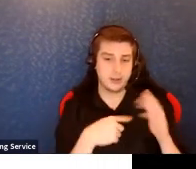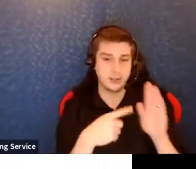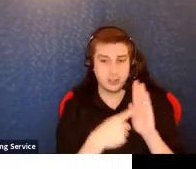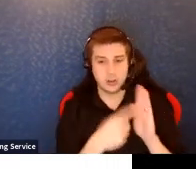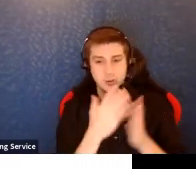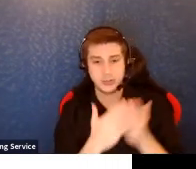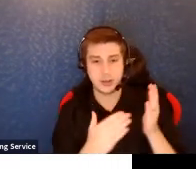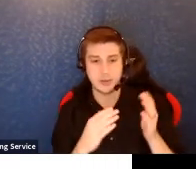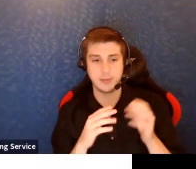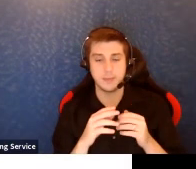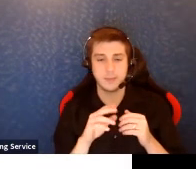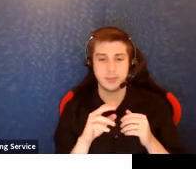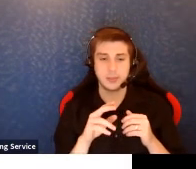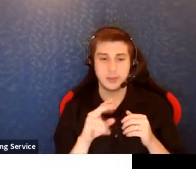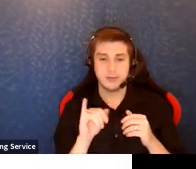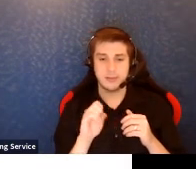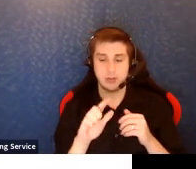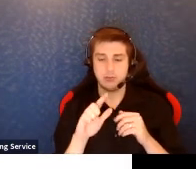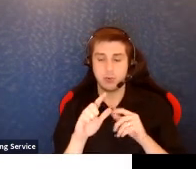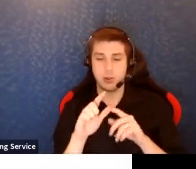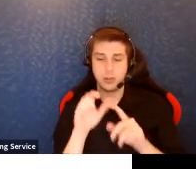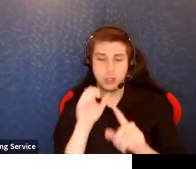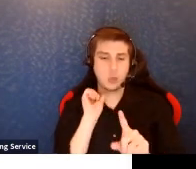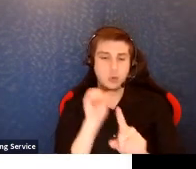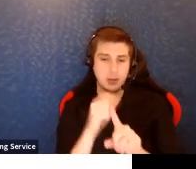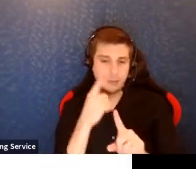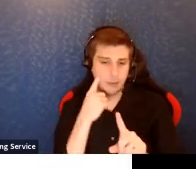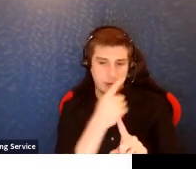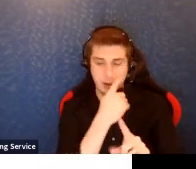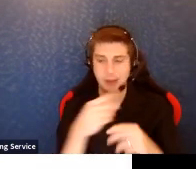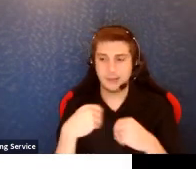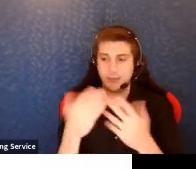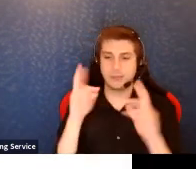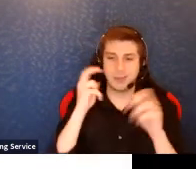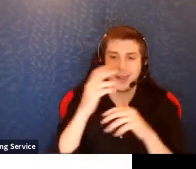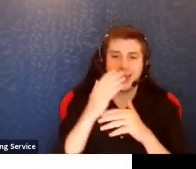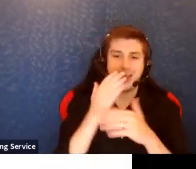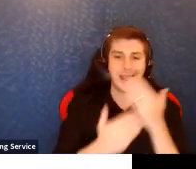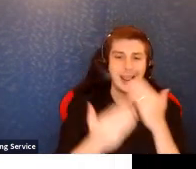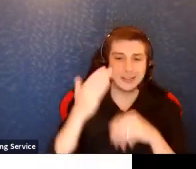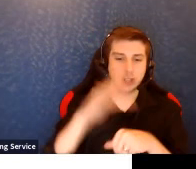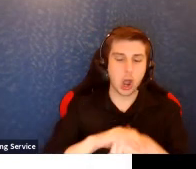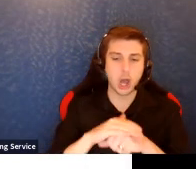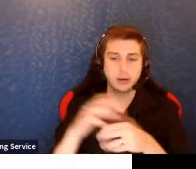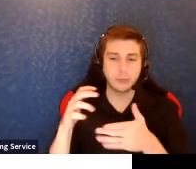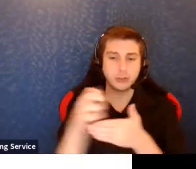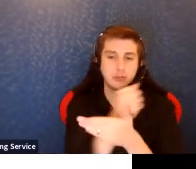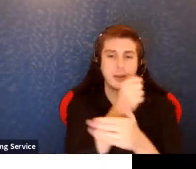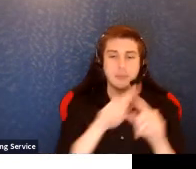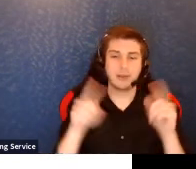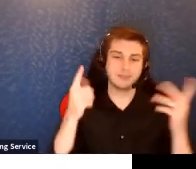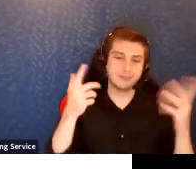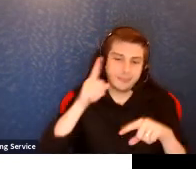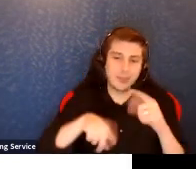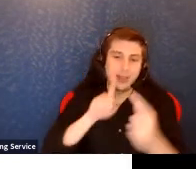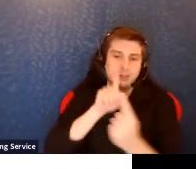these visual illusions and give everyone kind of a hands-on opportunity. Unfortunately, we didn't get a chance to meet in